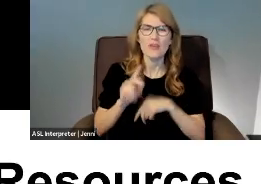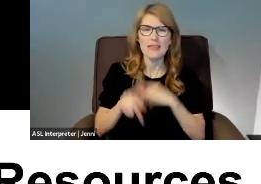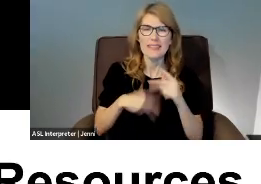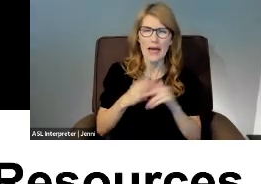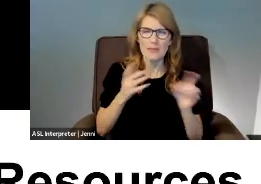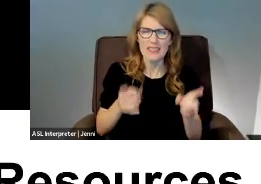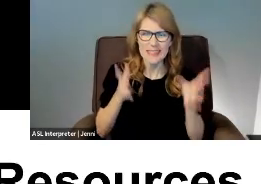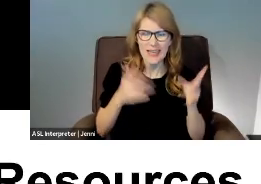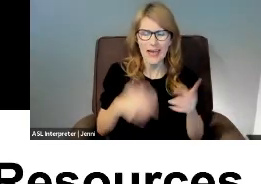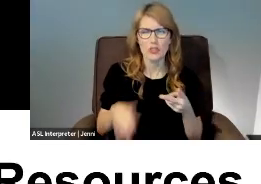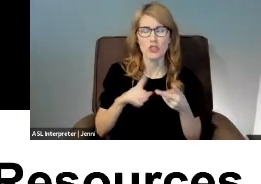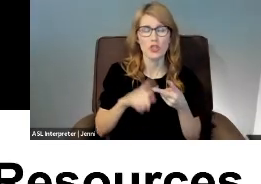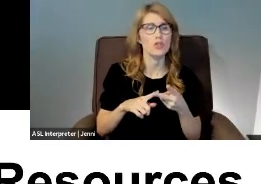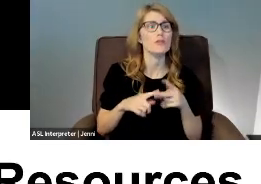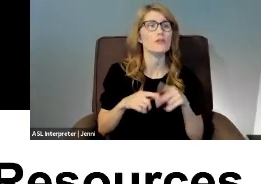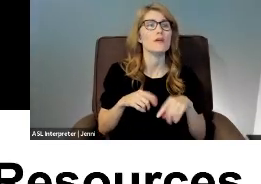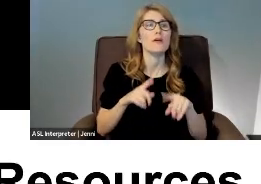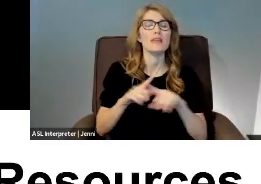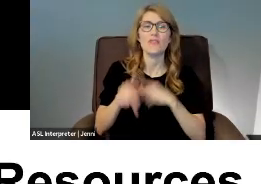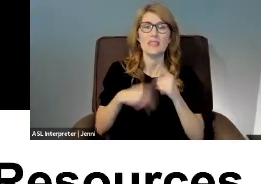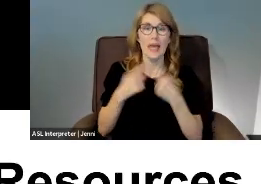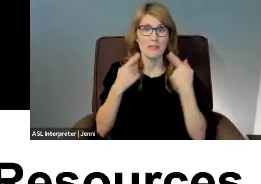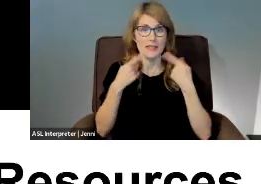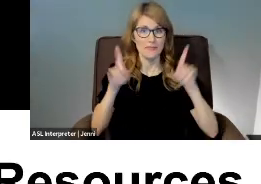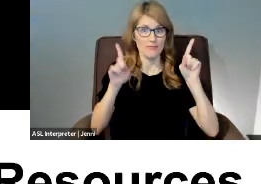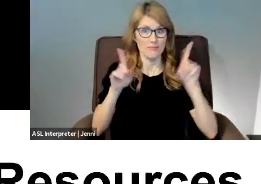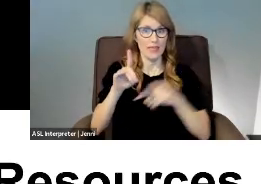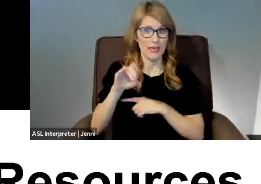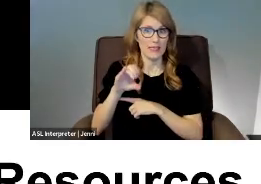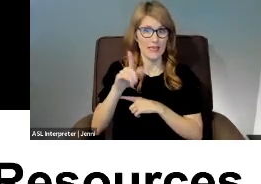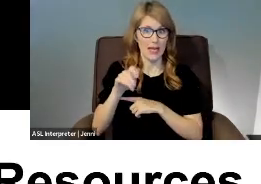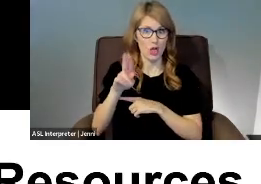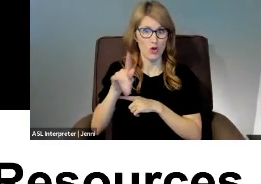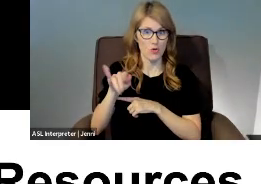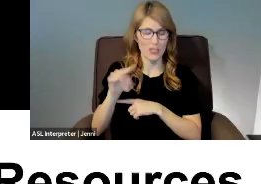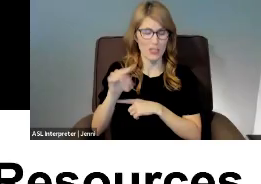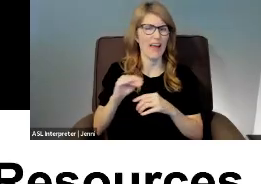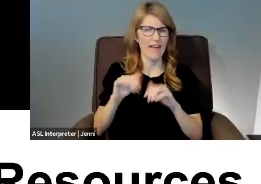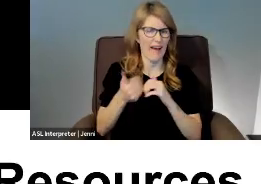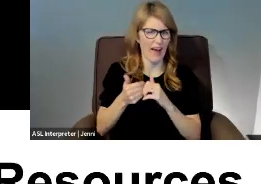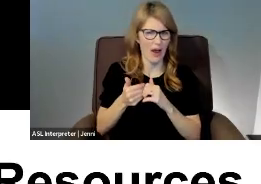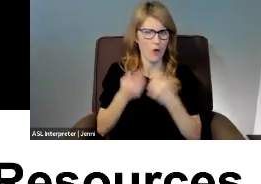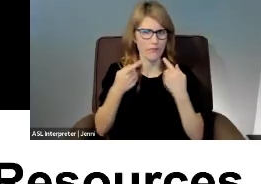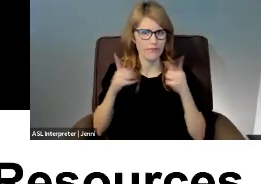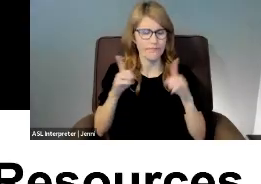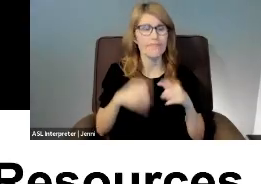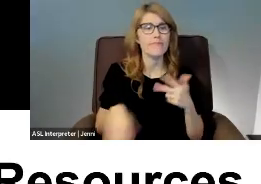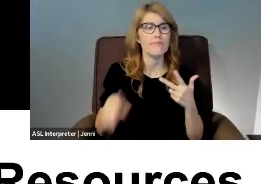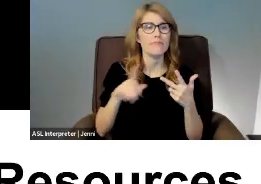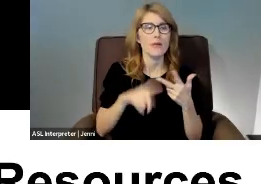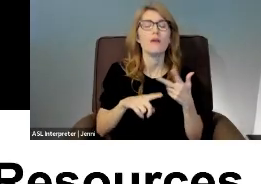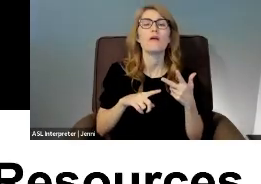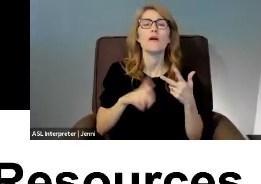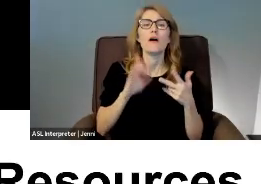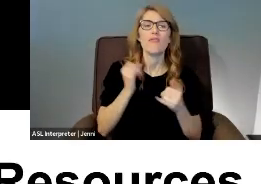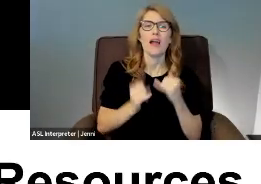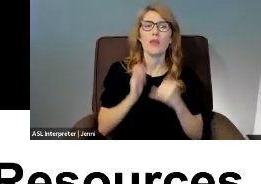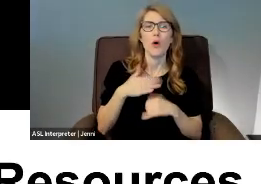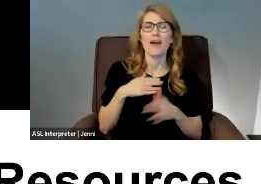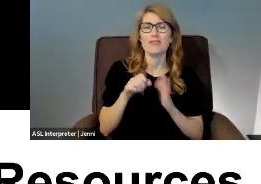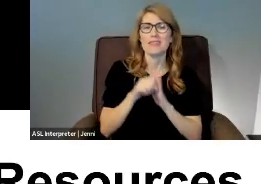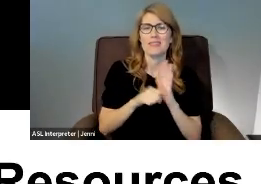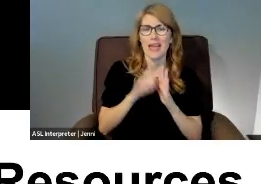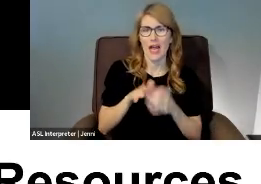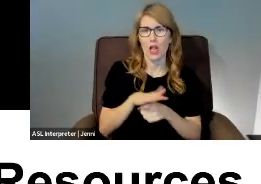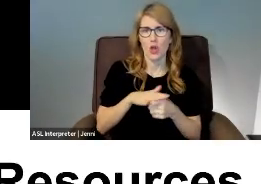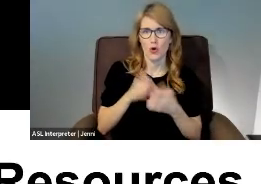types of declarations and the process for making said declarations. And then finally, we're going to get to state and local resources and